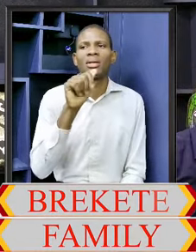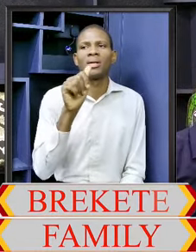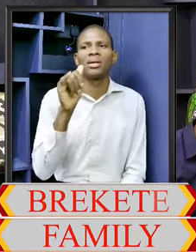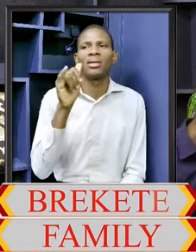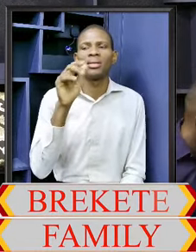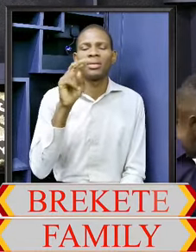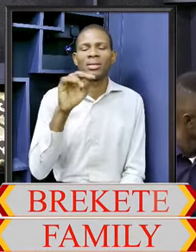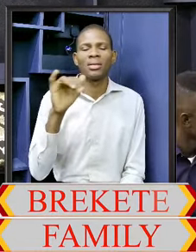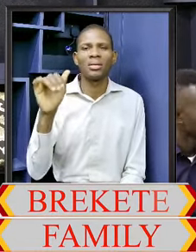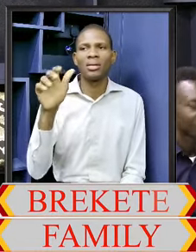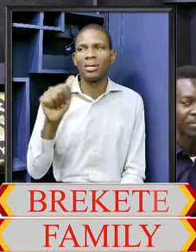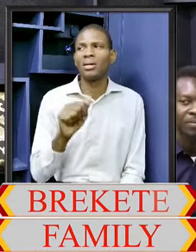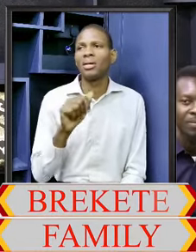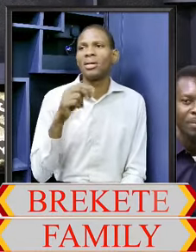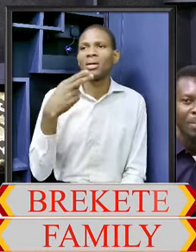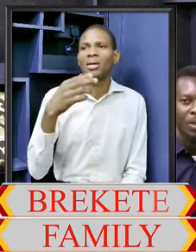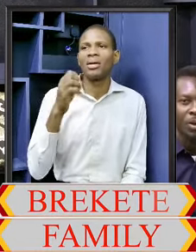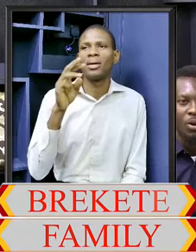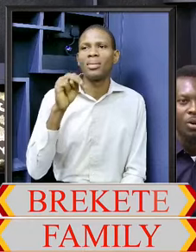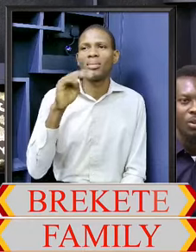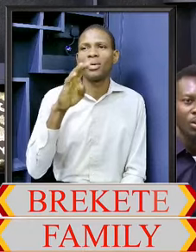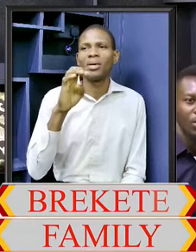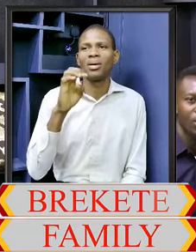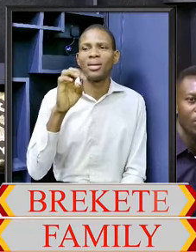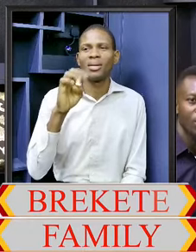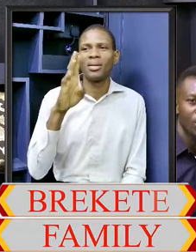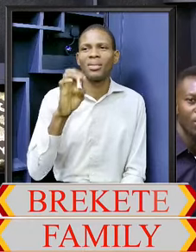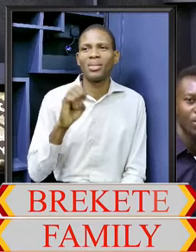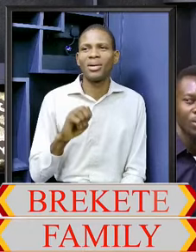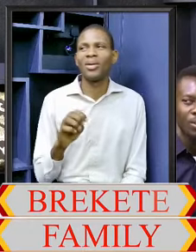Ai, embelembe.